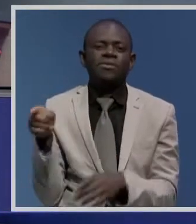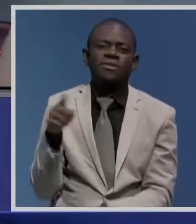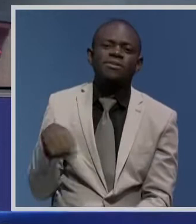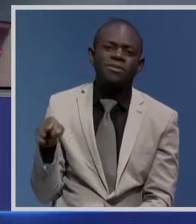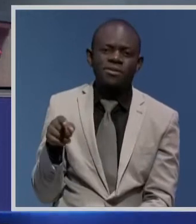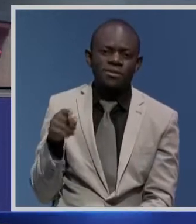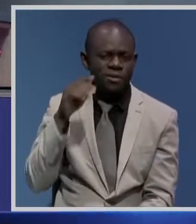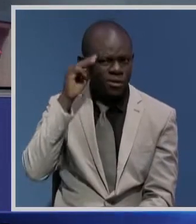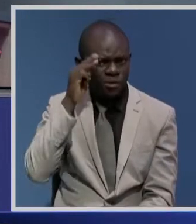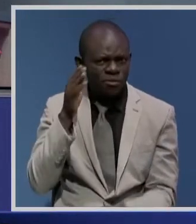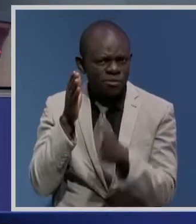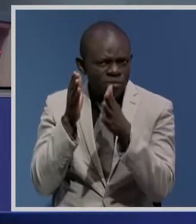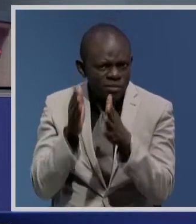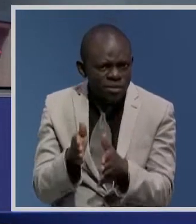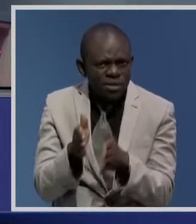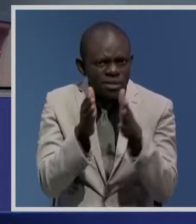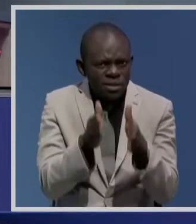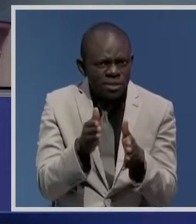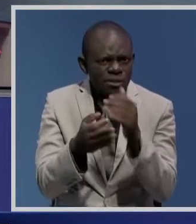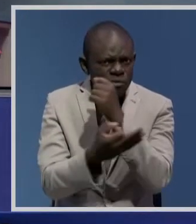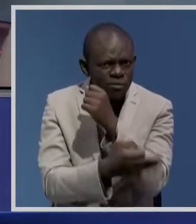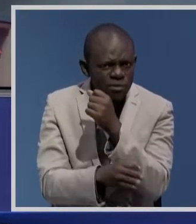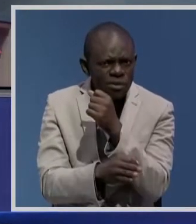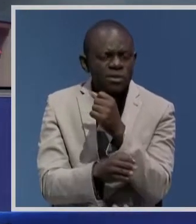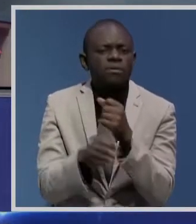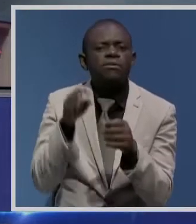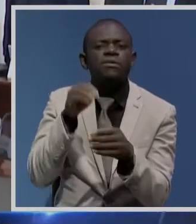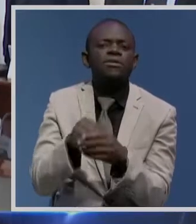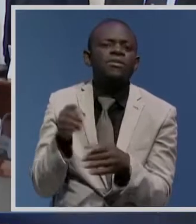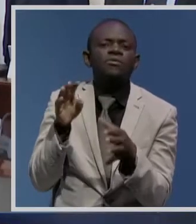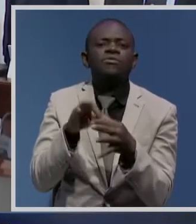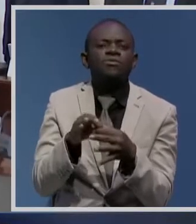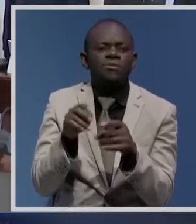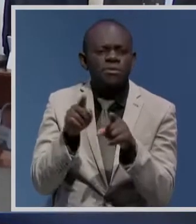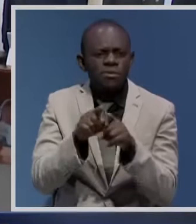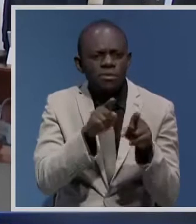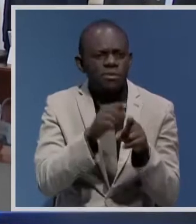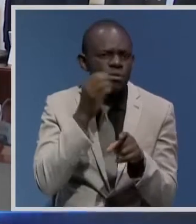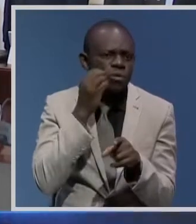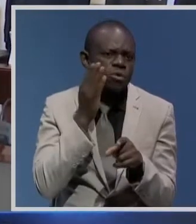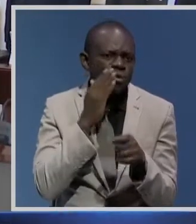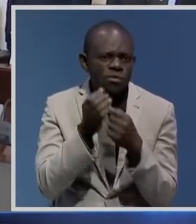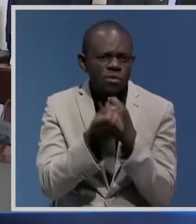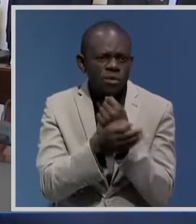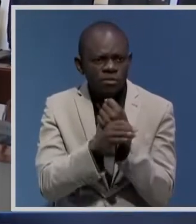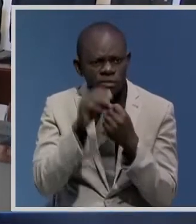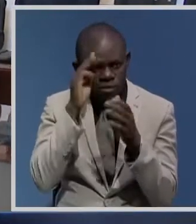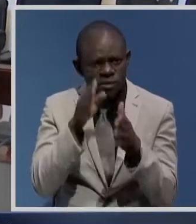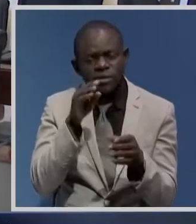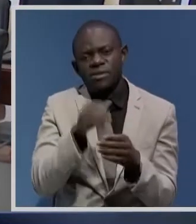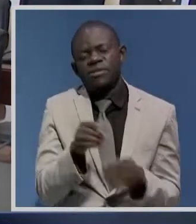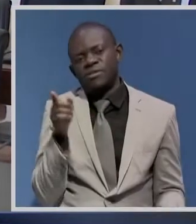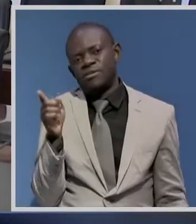Foreign Affairs, Joseph Malanji, and his Home Affairs counterpart, Stephen Kampiongo. Speaking during the official